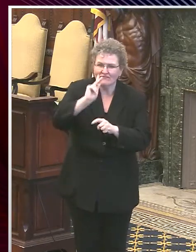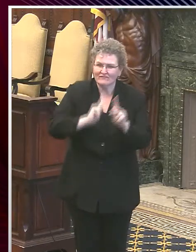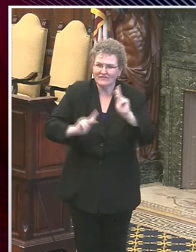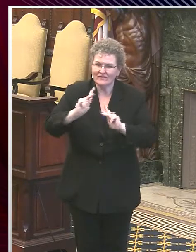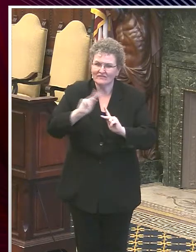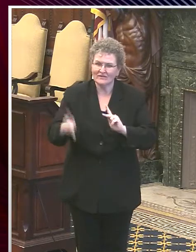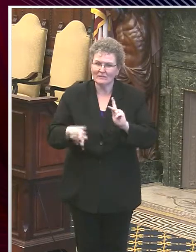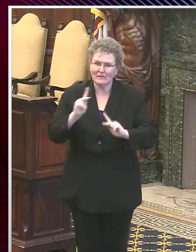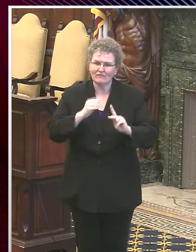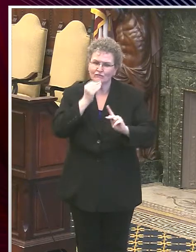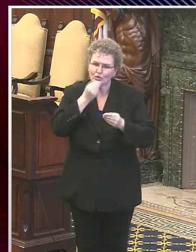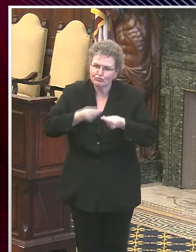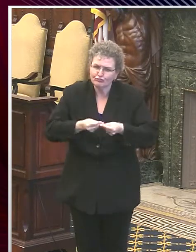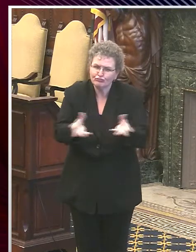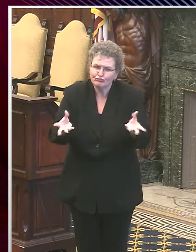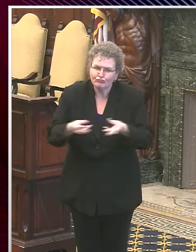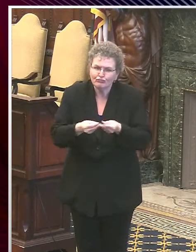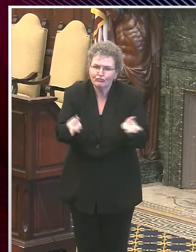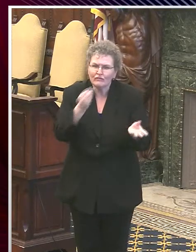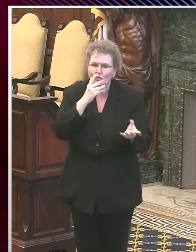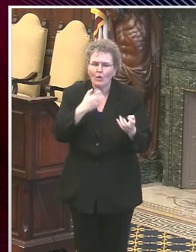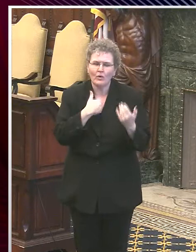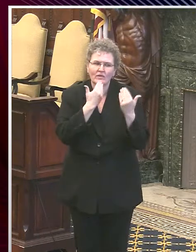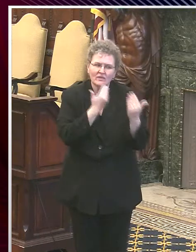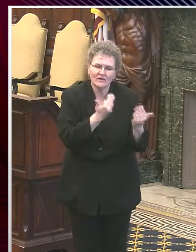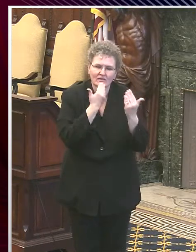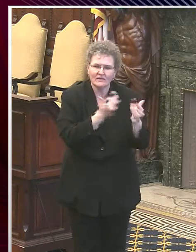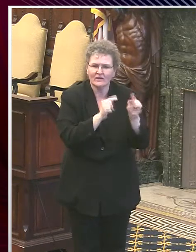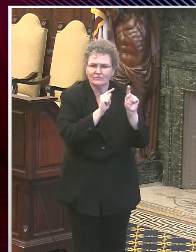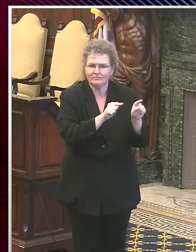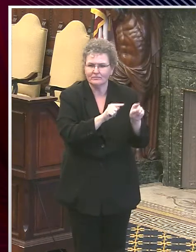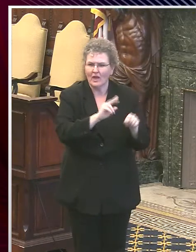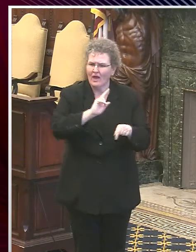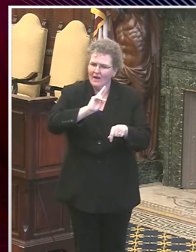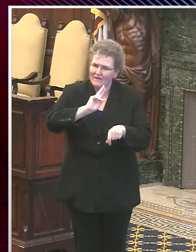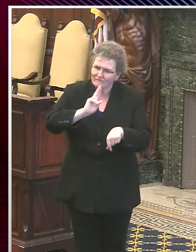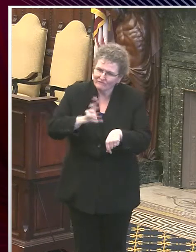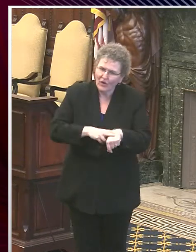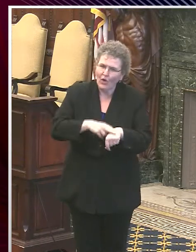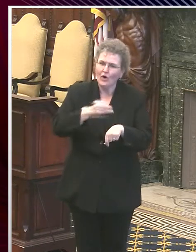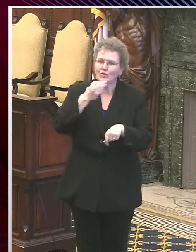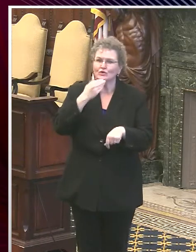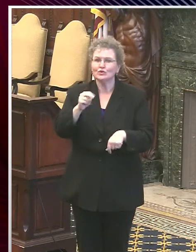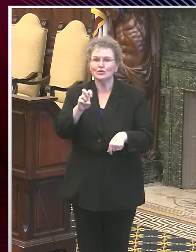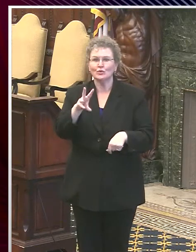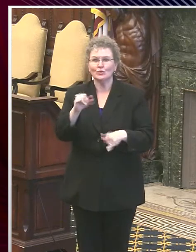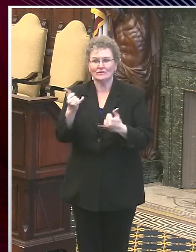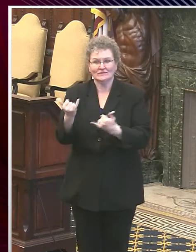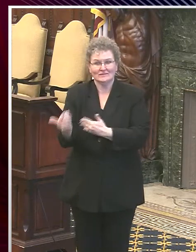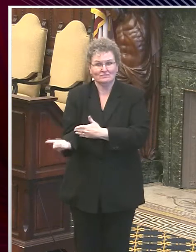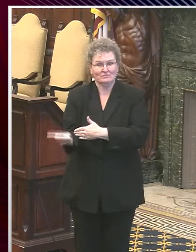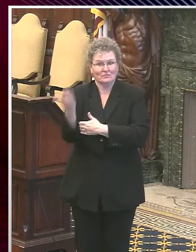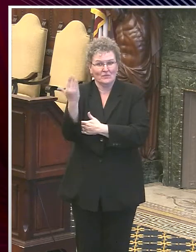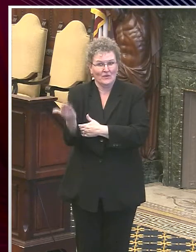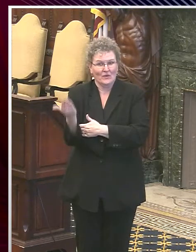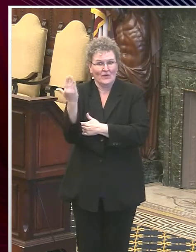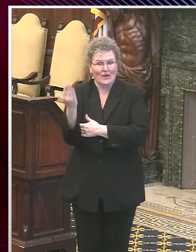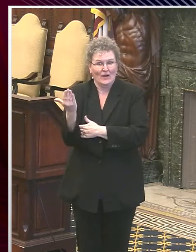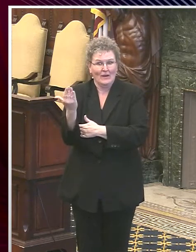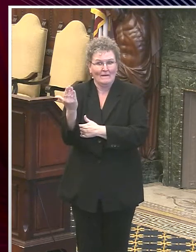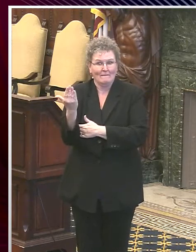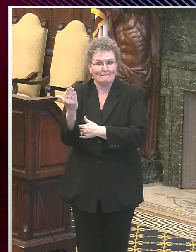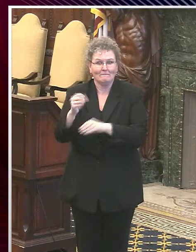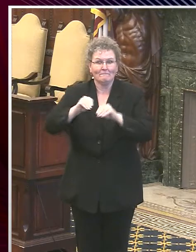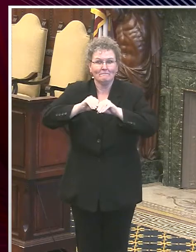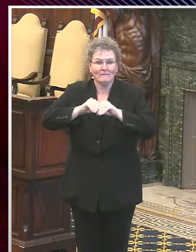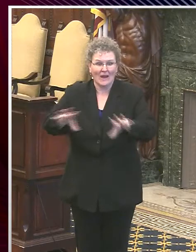free and healthy foods. And of course, we've had some great news this morning with the soft launch of the new Type 1 mass vaccination